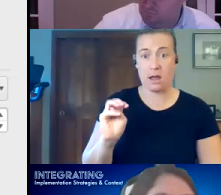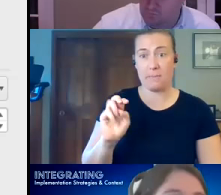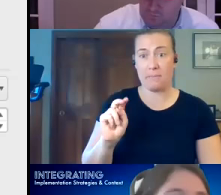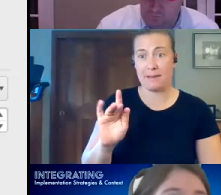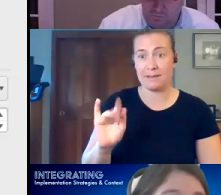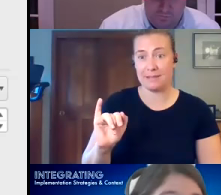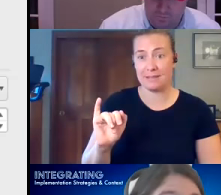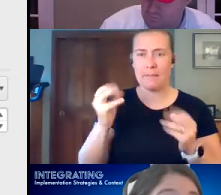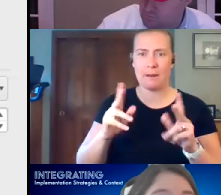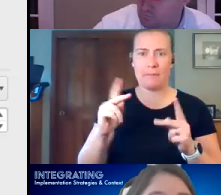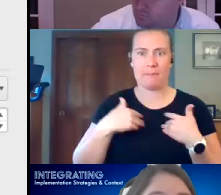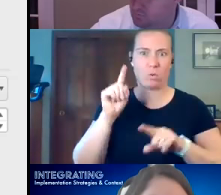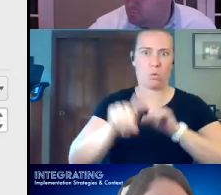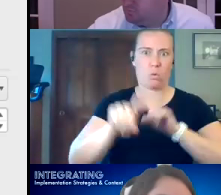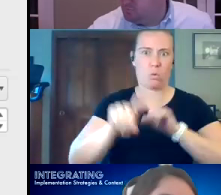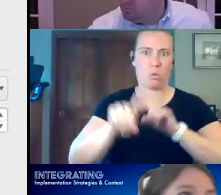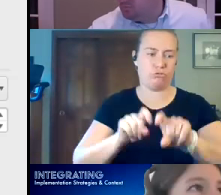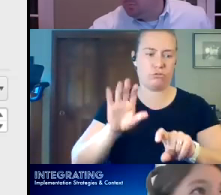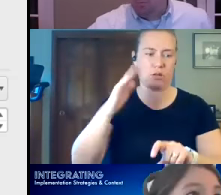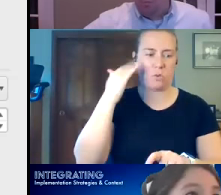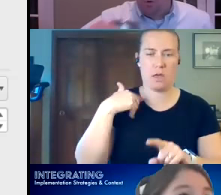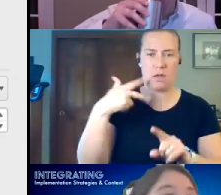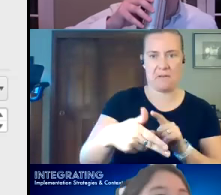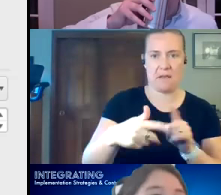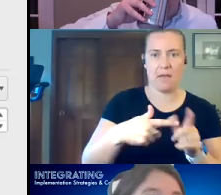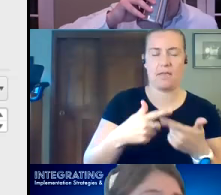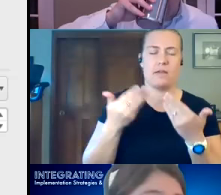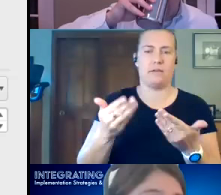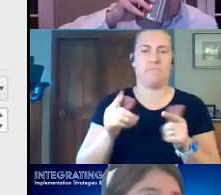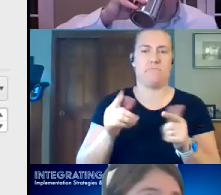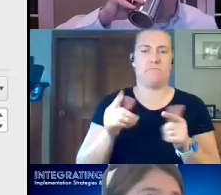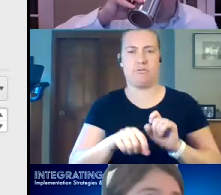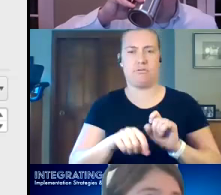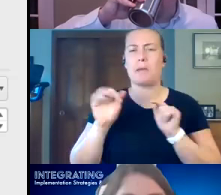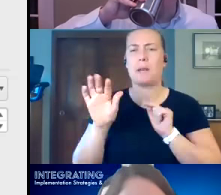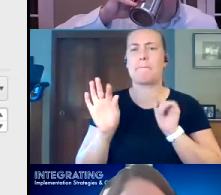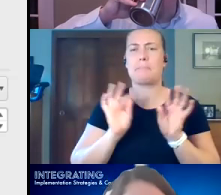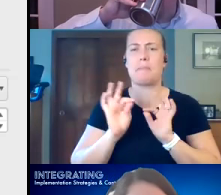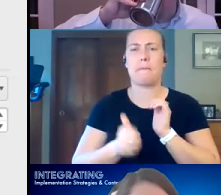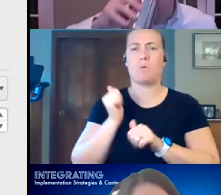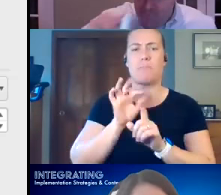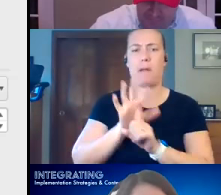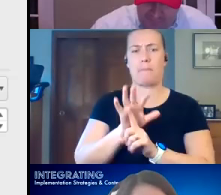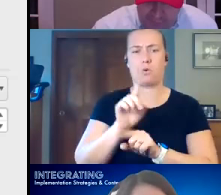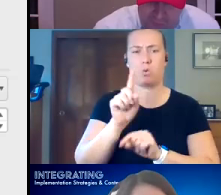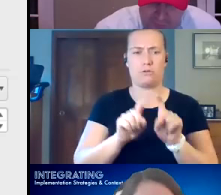they'd like to ask you. So I'm going to start by just sharing some of the most popular questions. So I want to encourage people to go on and upvote